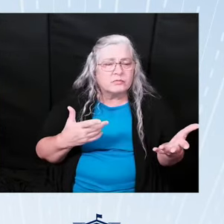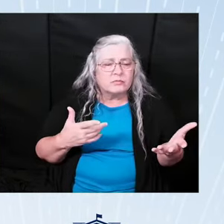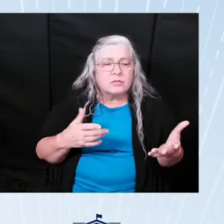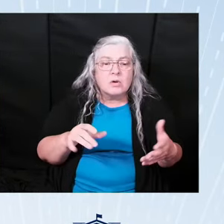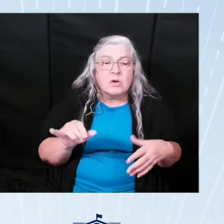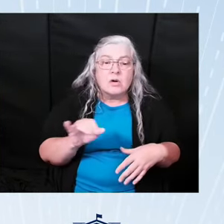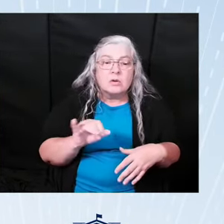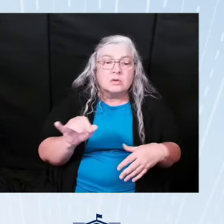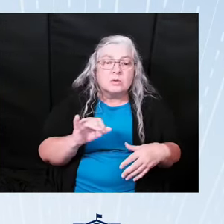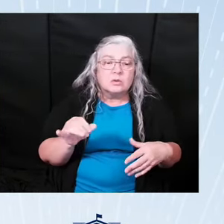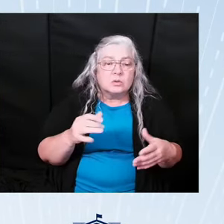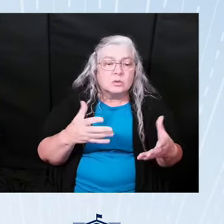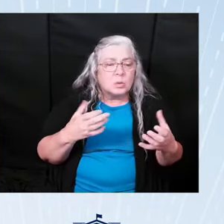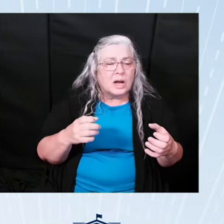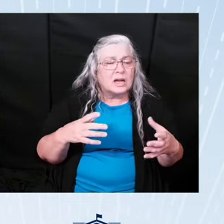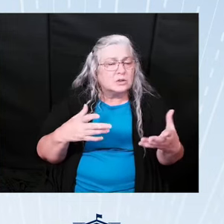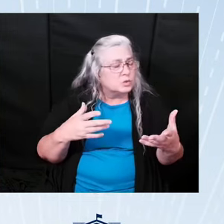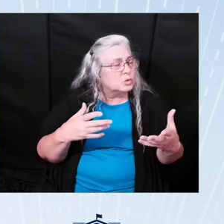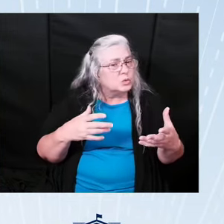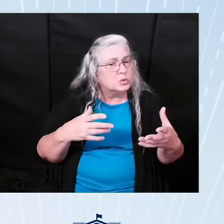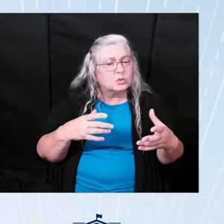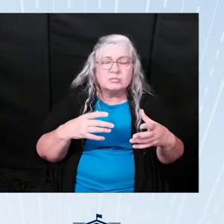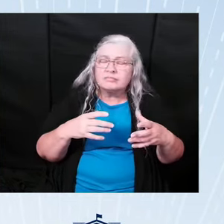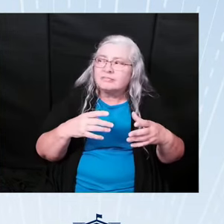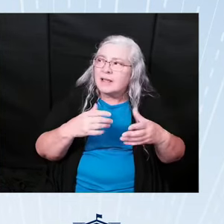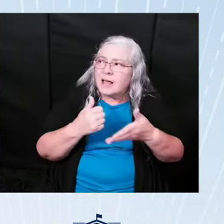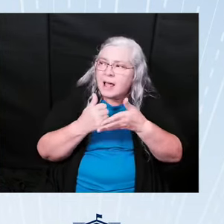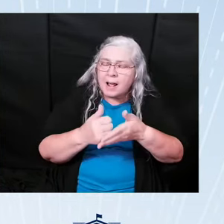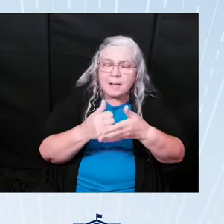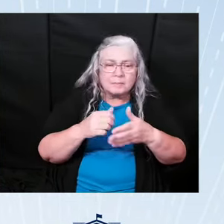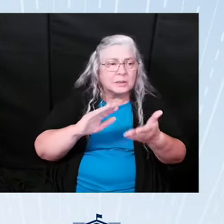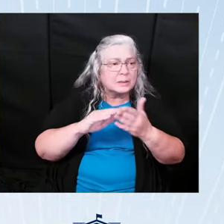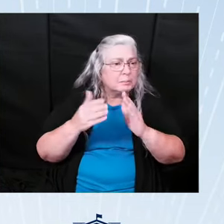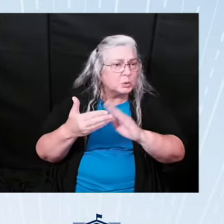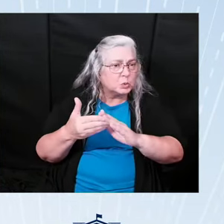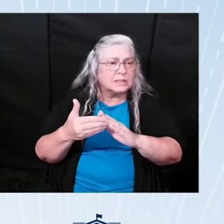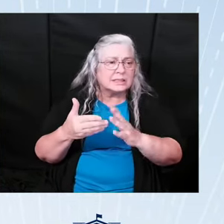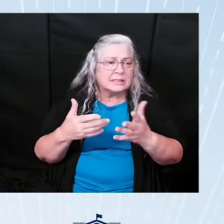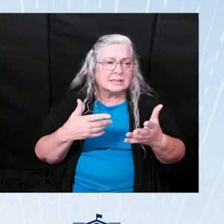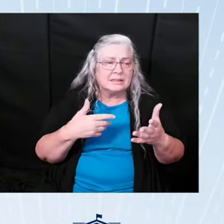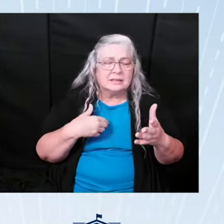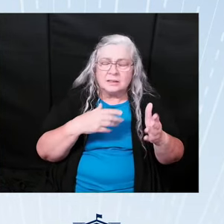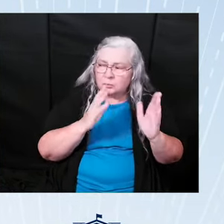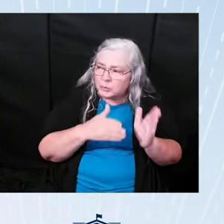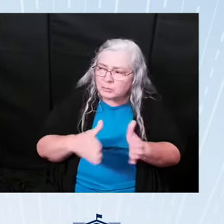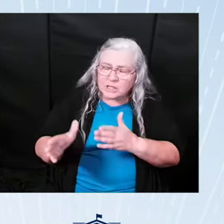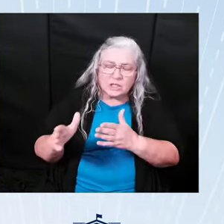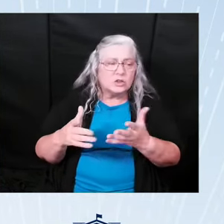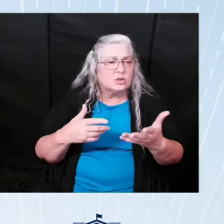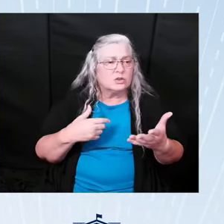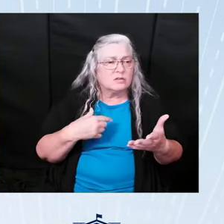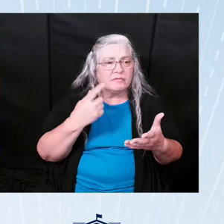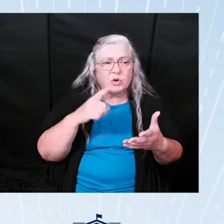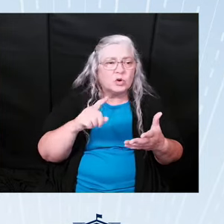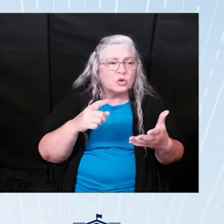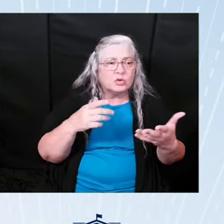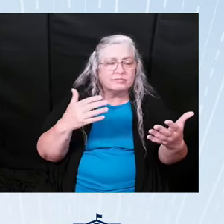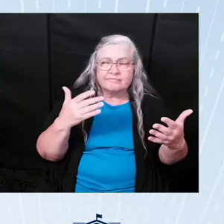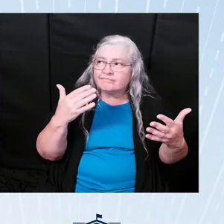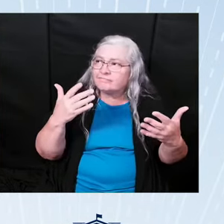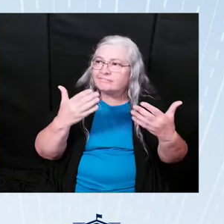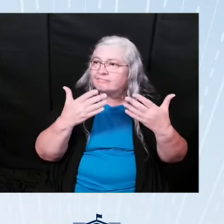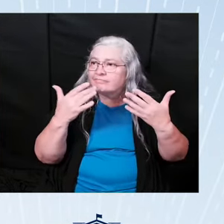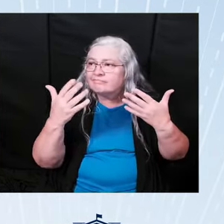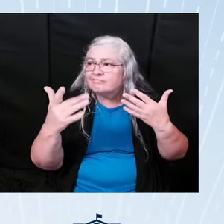be stronger in the face of the changes that we've already unleashed in our environment. It's